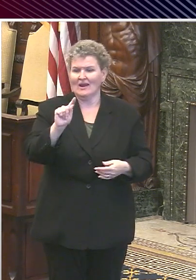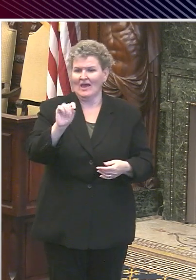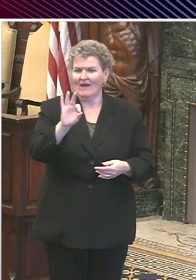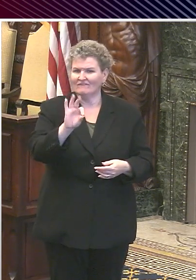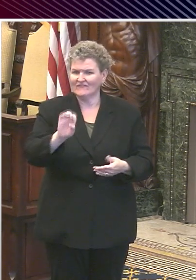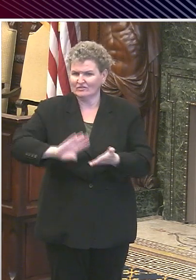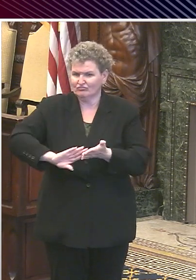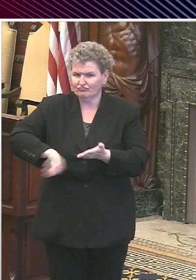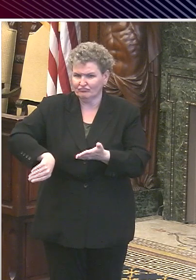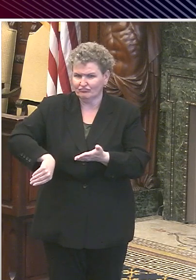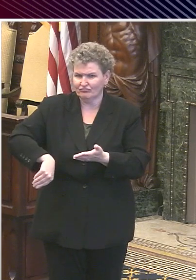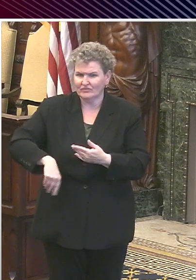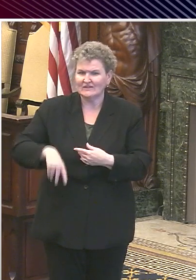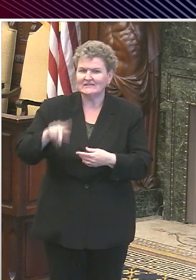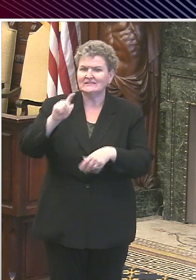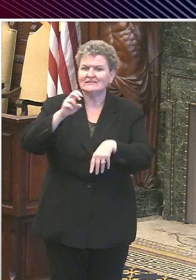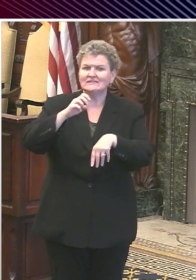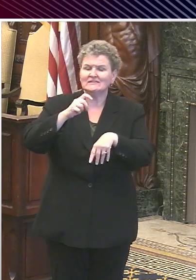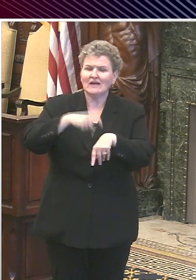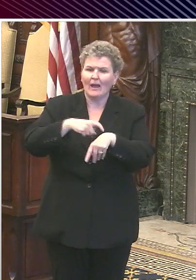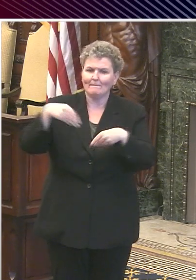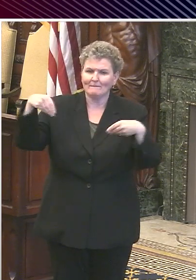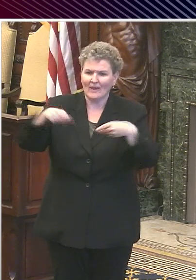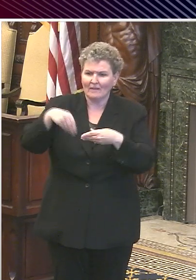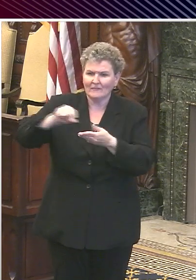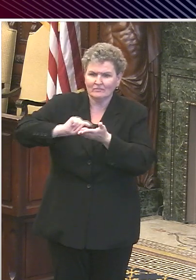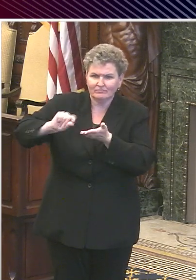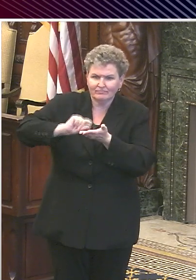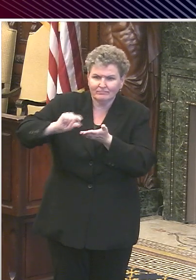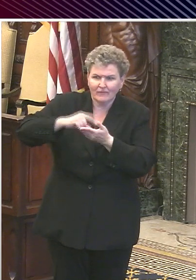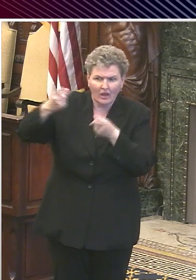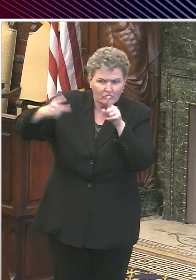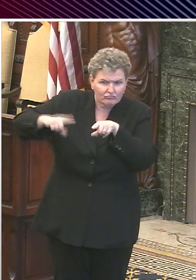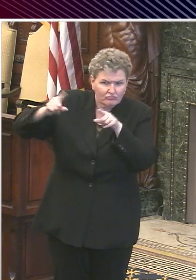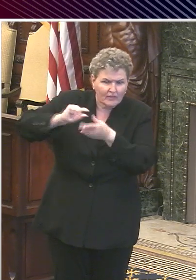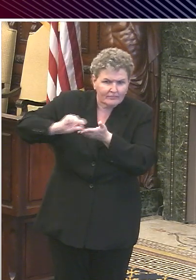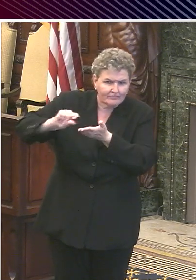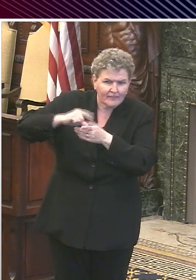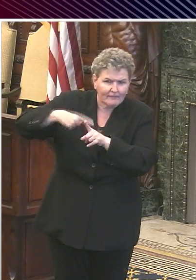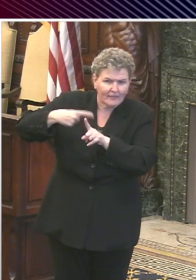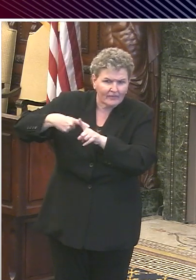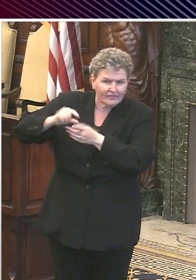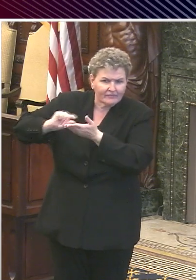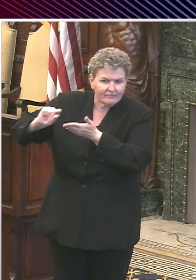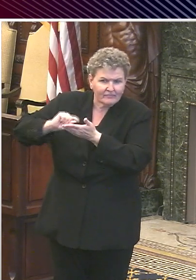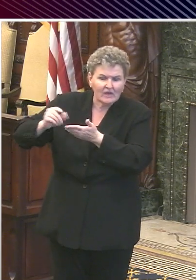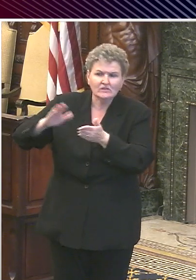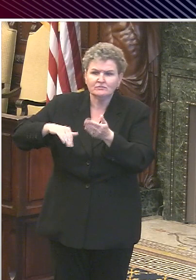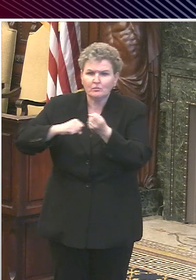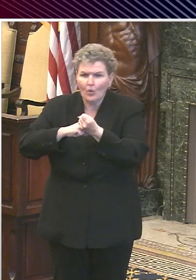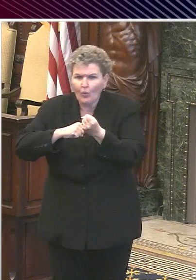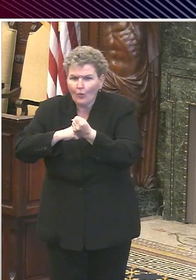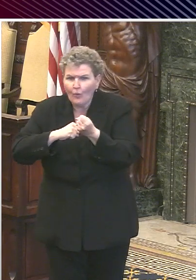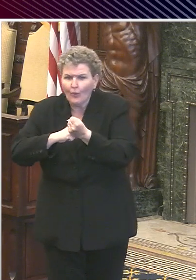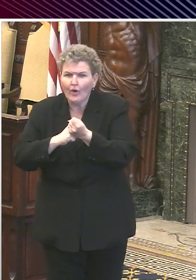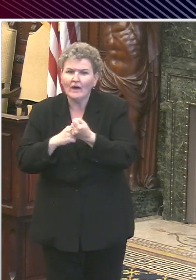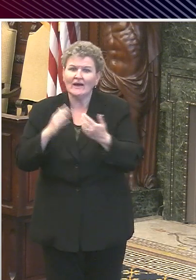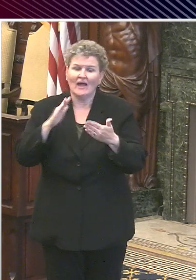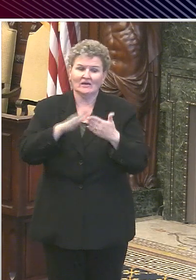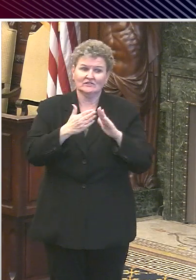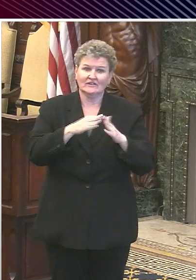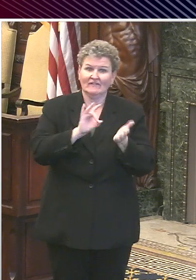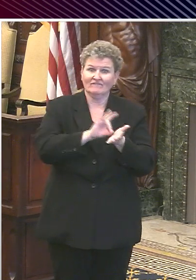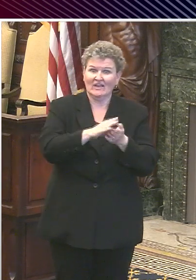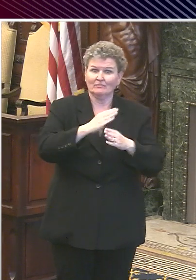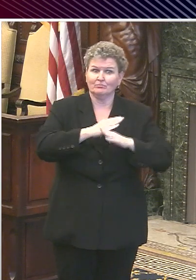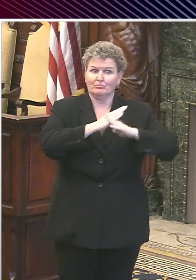the timing for repayment agreements, and other kinds of supports. The city also has an eviction prevention program, which